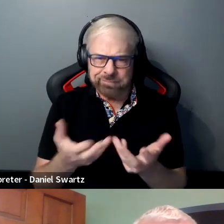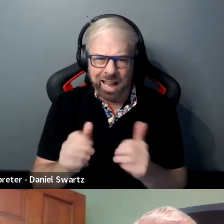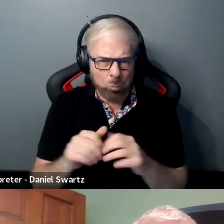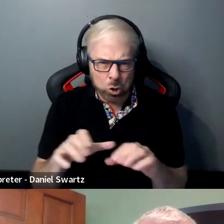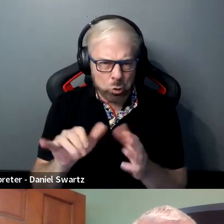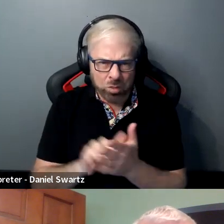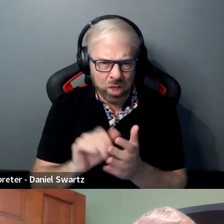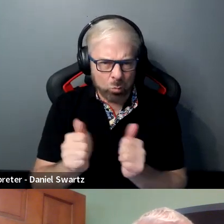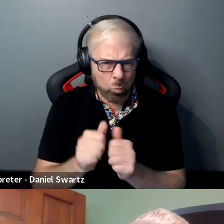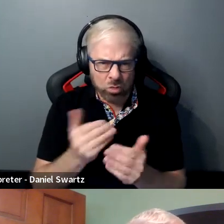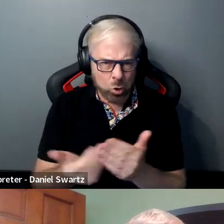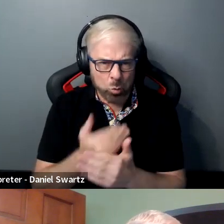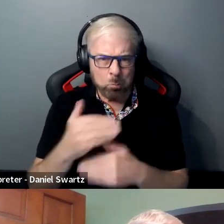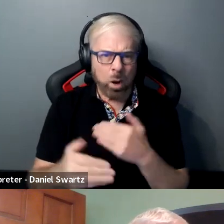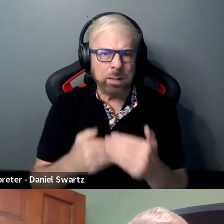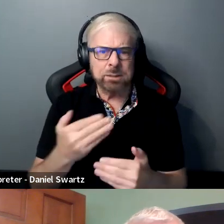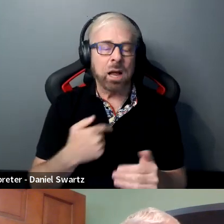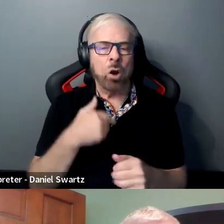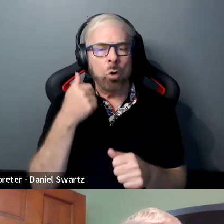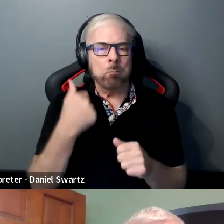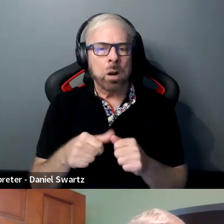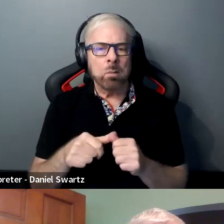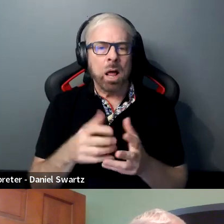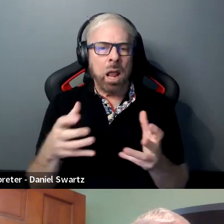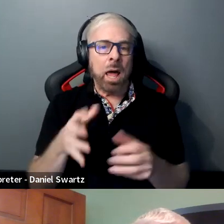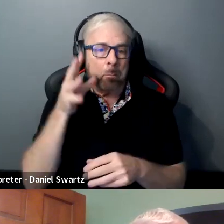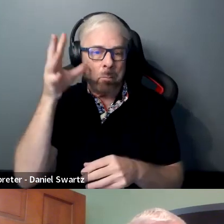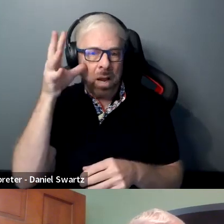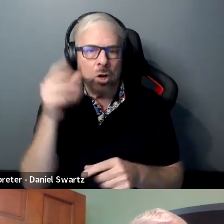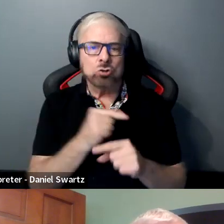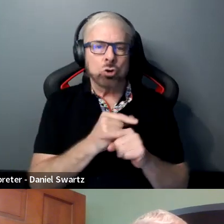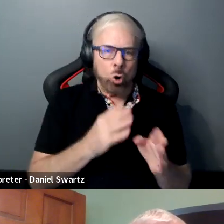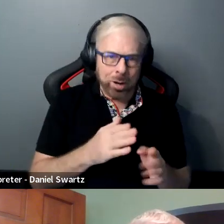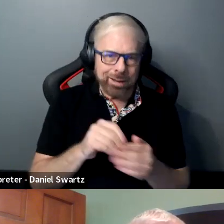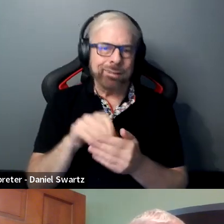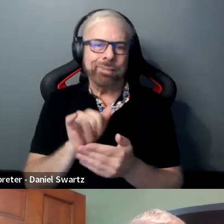this new process? You know, I remember a lot of parents and guardians in that discussion. And